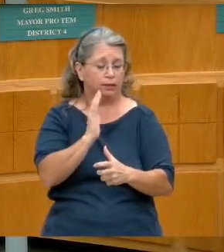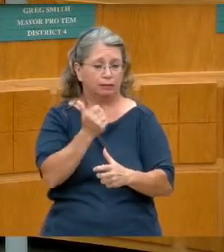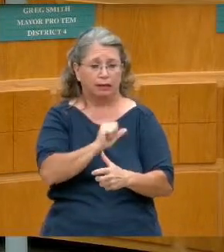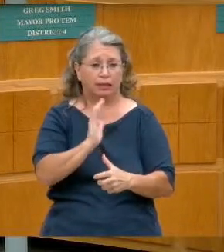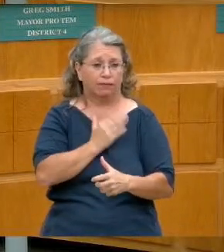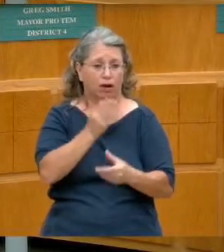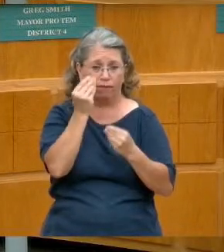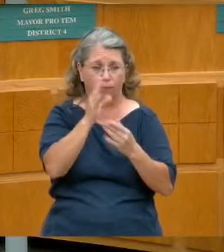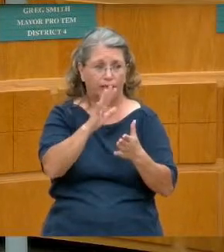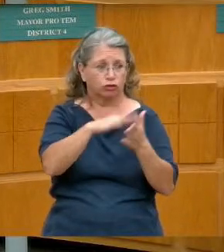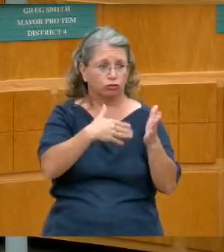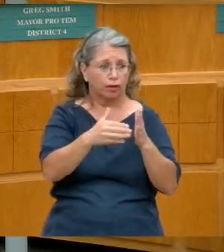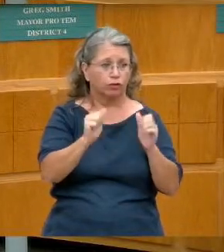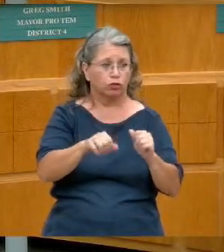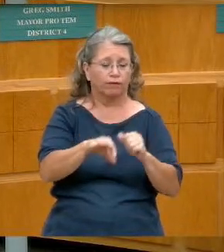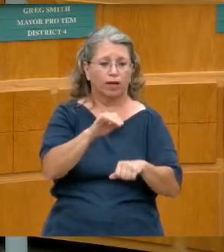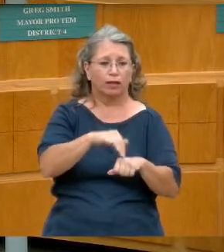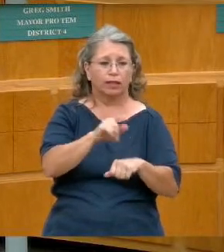presentations, you can find them at